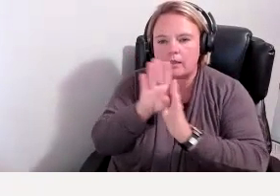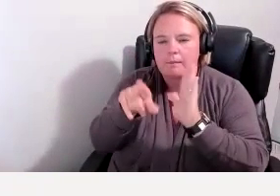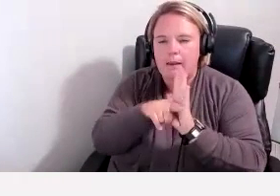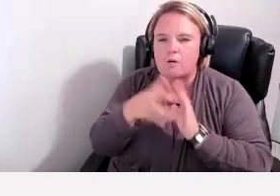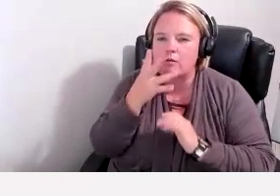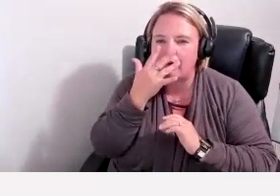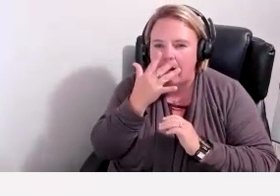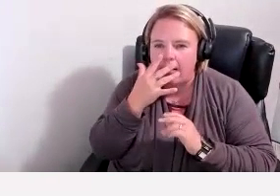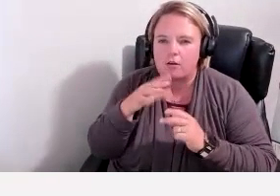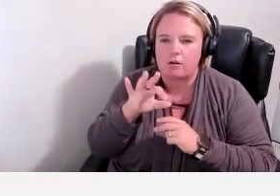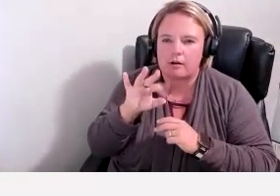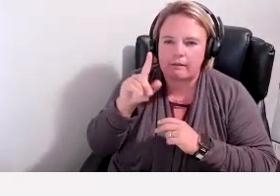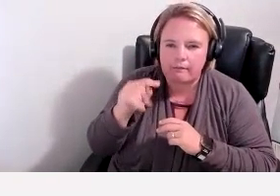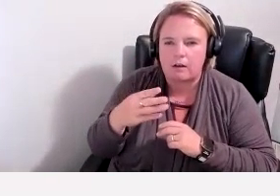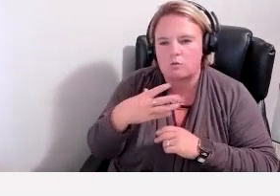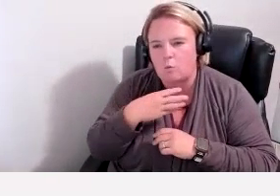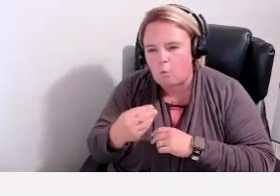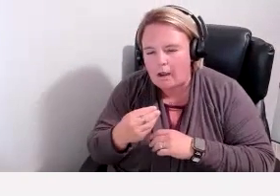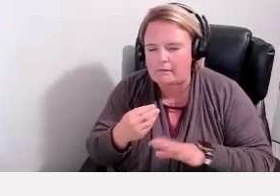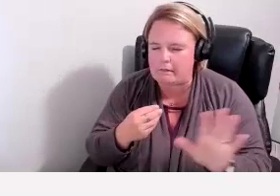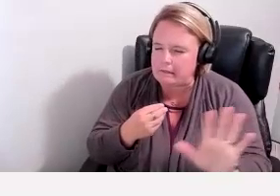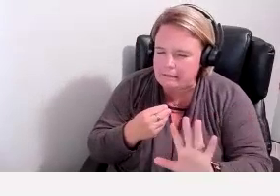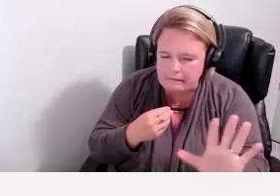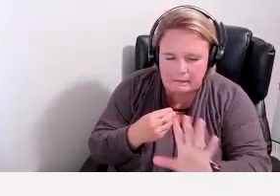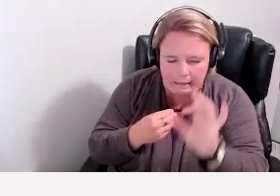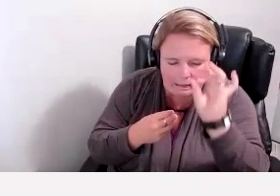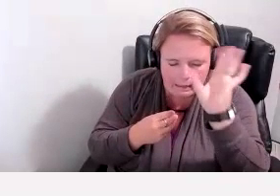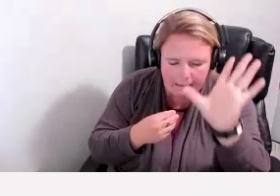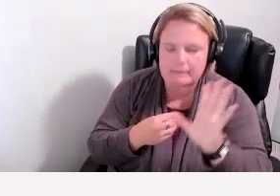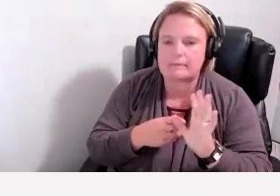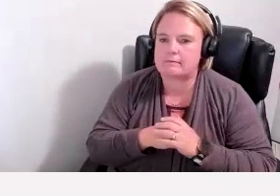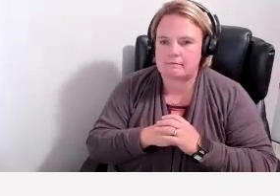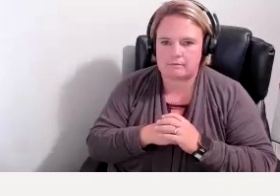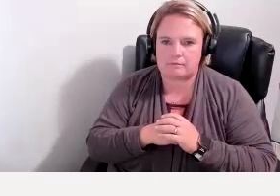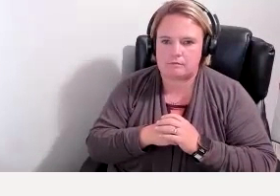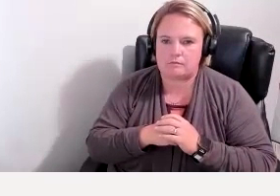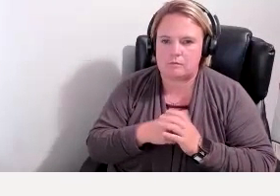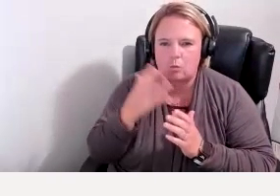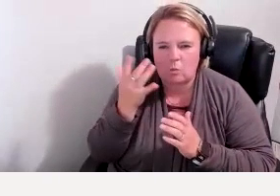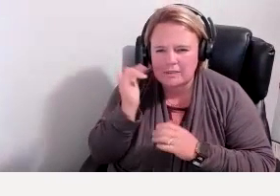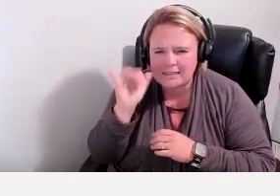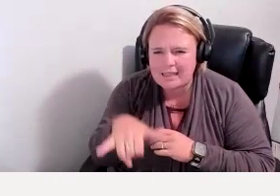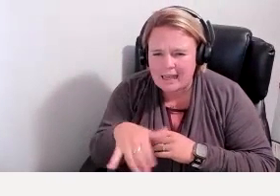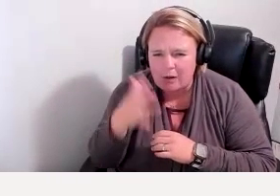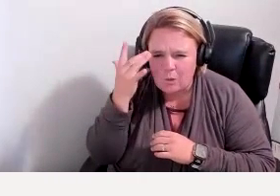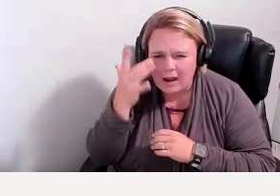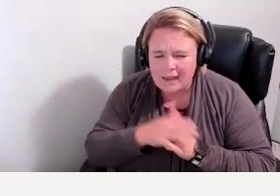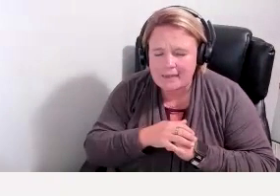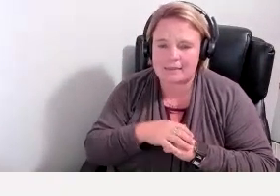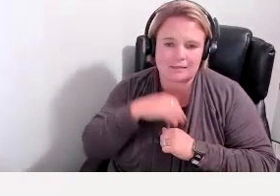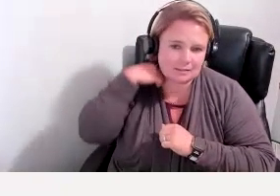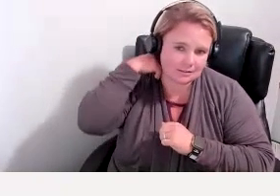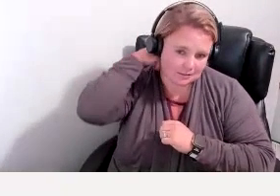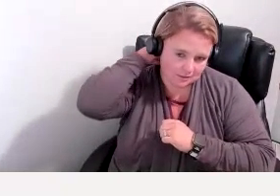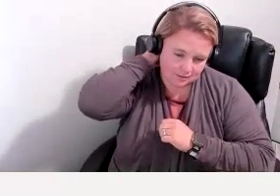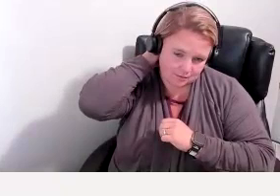and the font is white. Yeah. I'm like, what is that? Yeah. And there